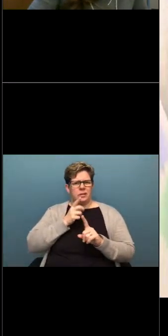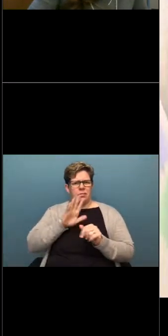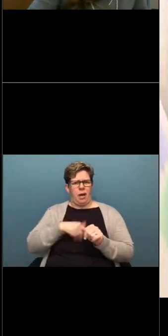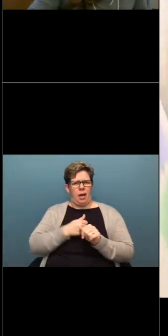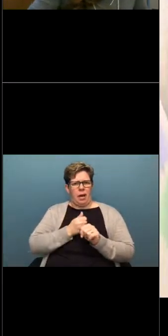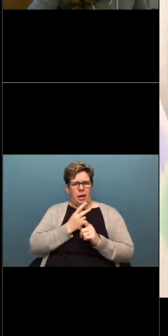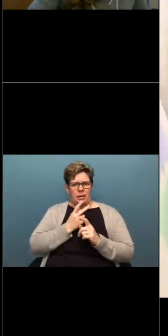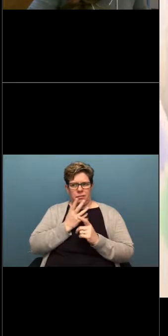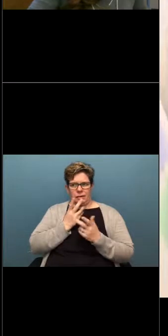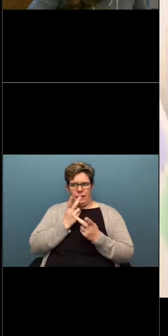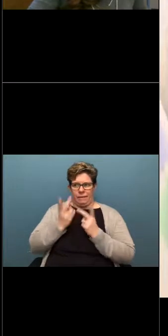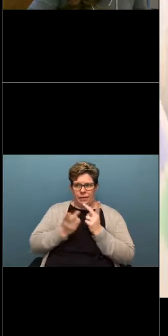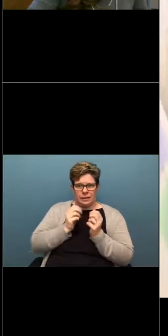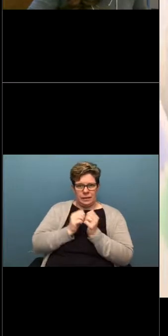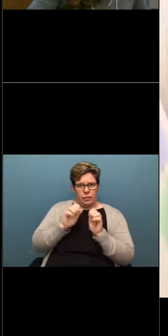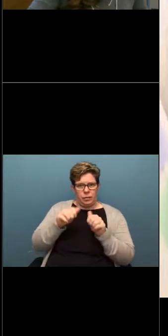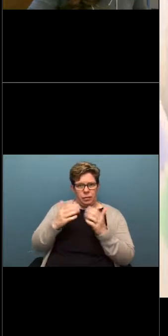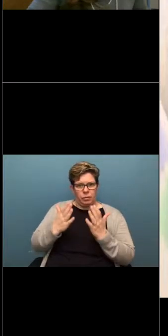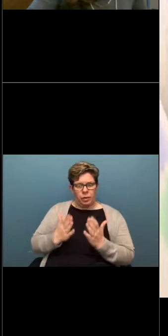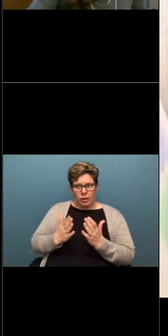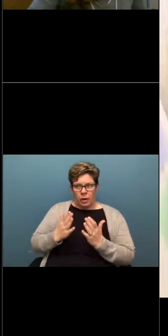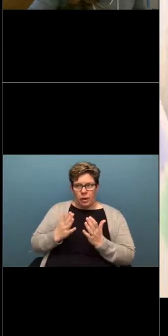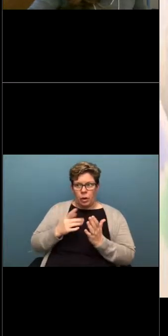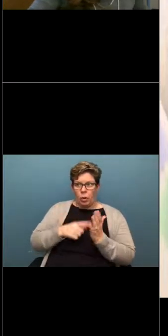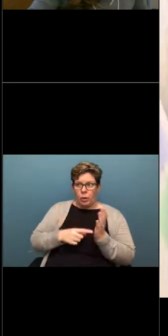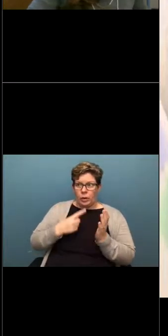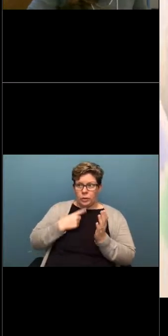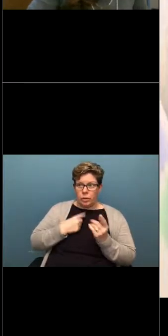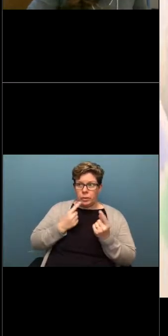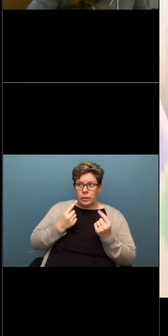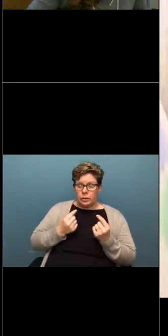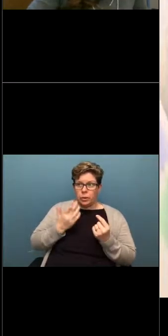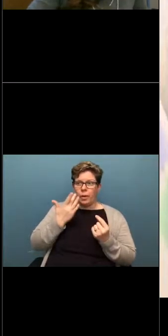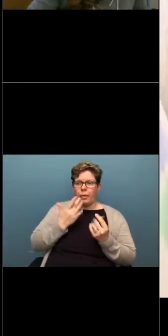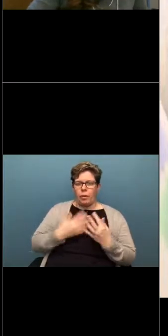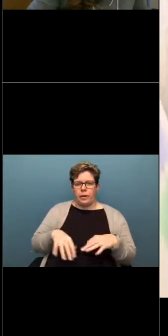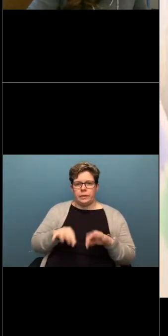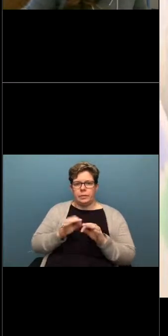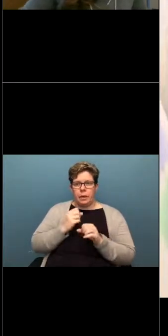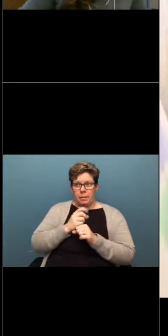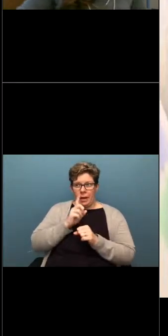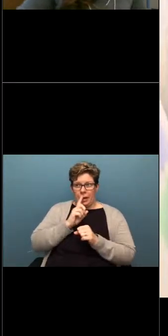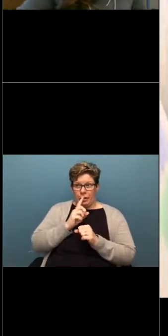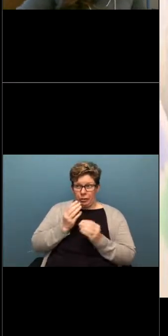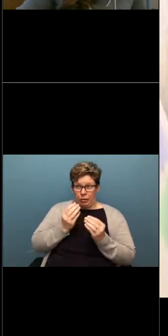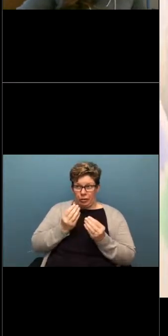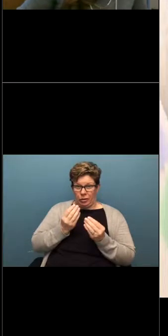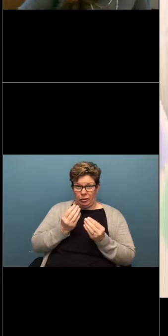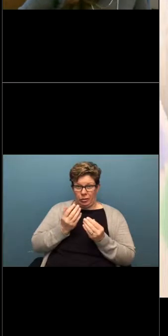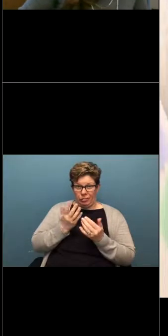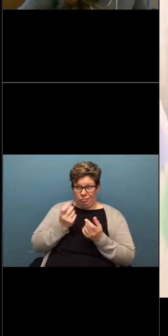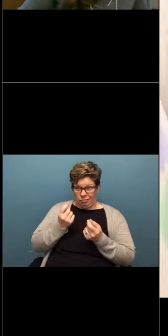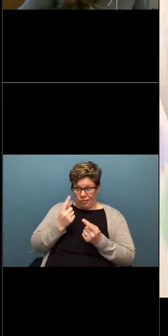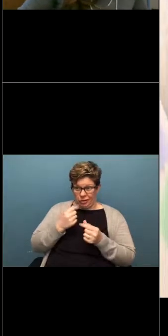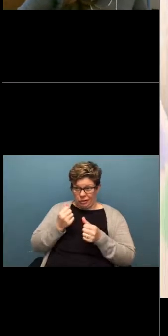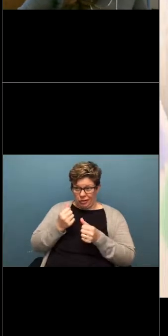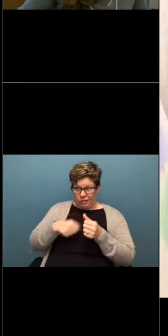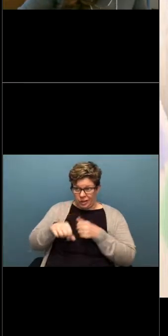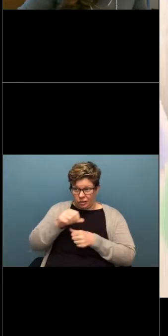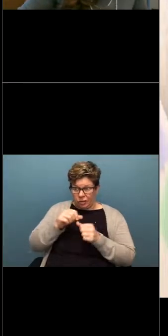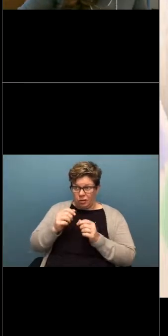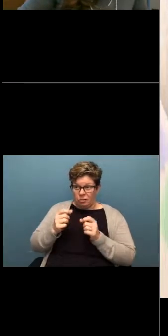understand what you need to do and why that's important. Just making sure everybody's on the same page there can be really helpful and reinforce